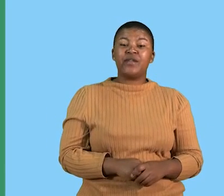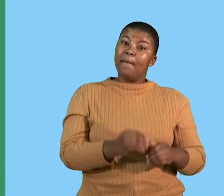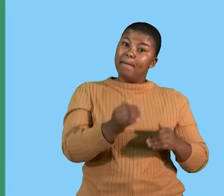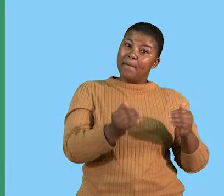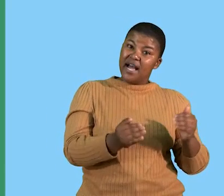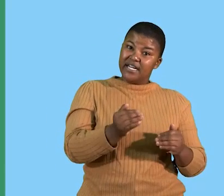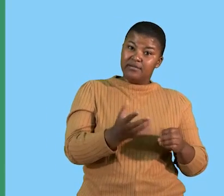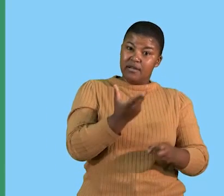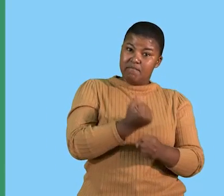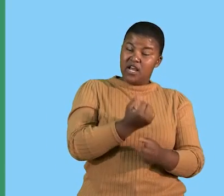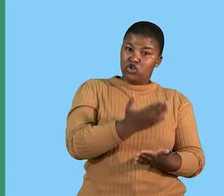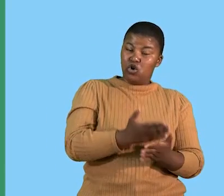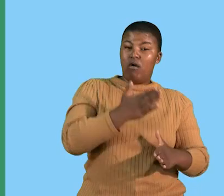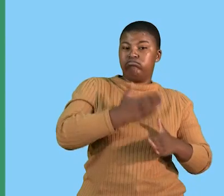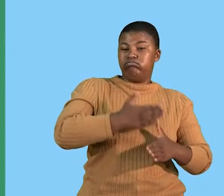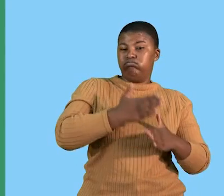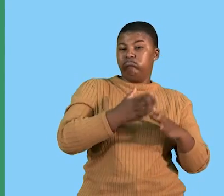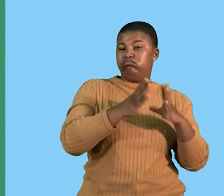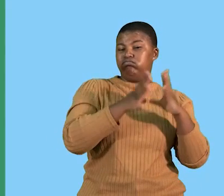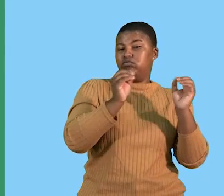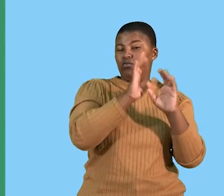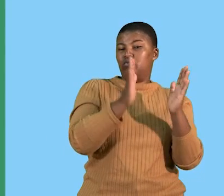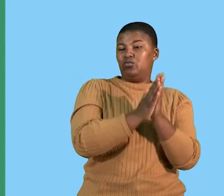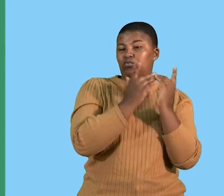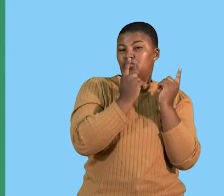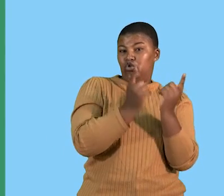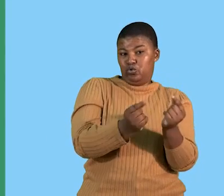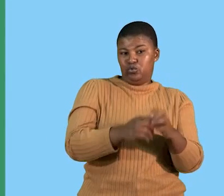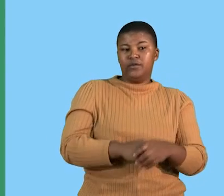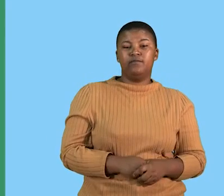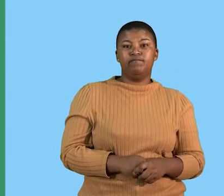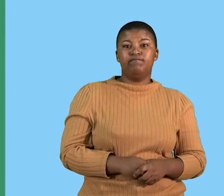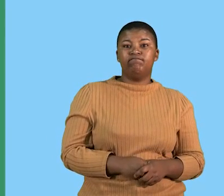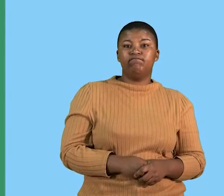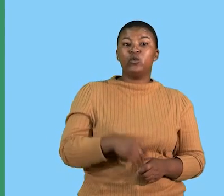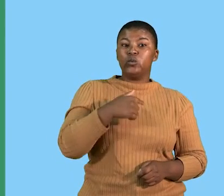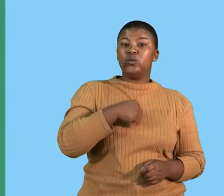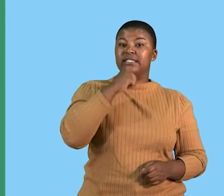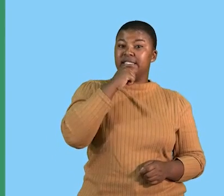makes sure that the tasks are completed. So we say management is more